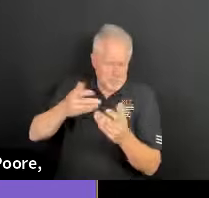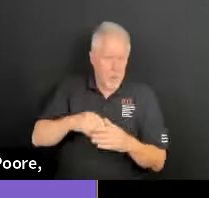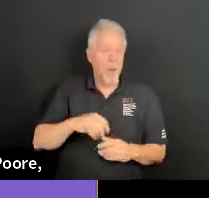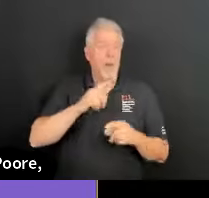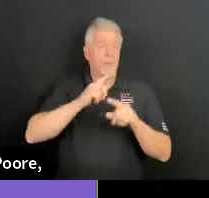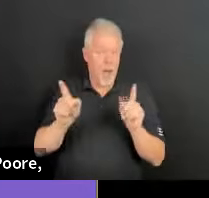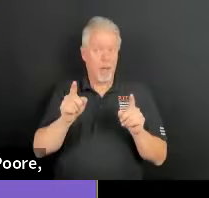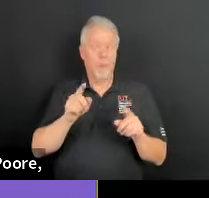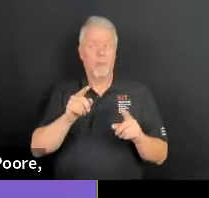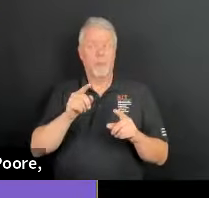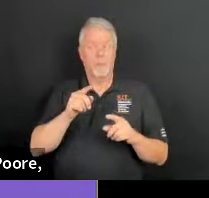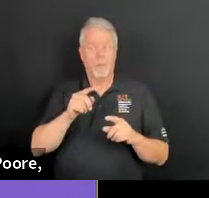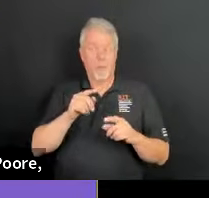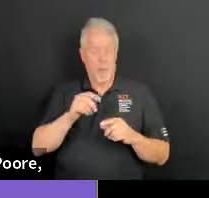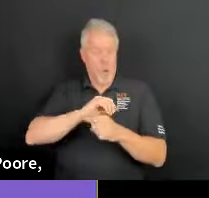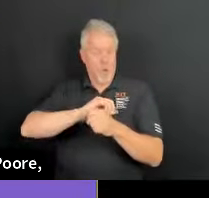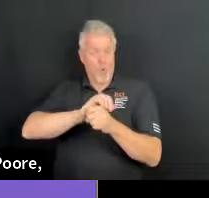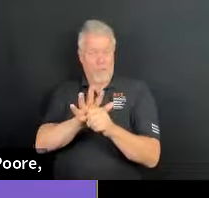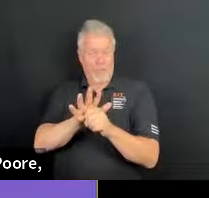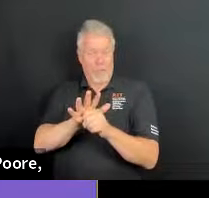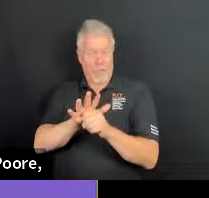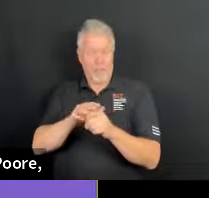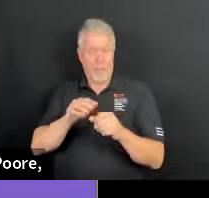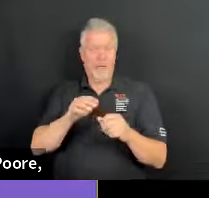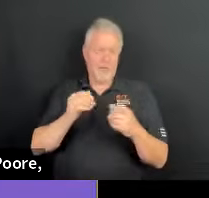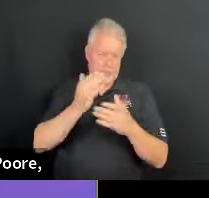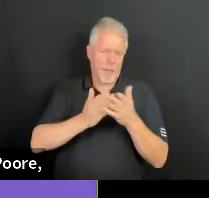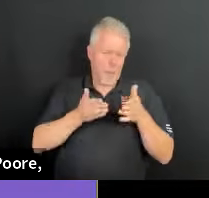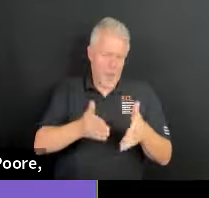And again, there are no statistics.